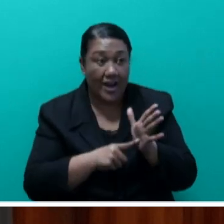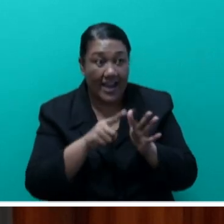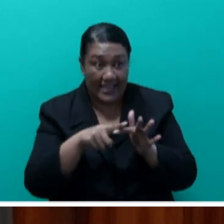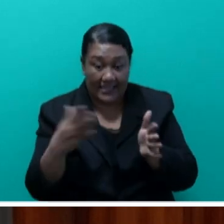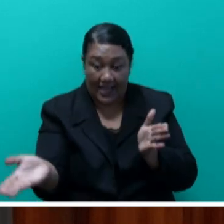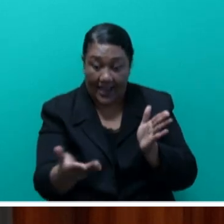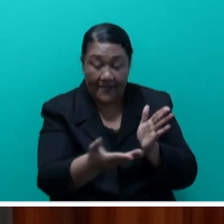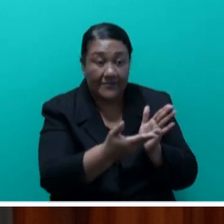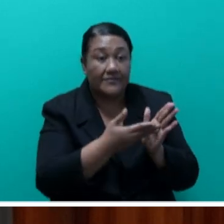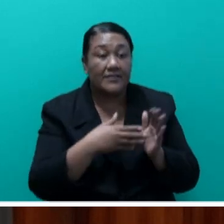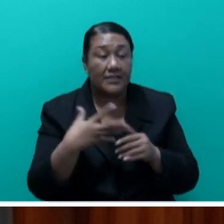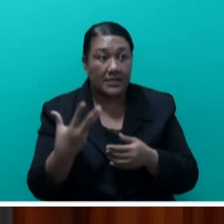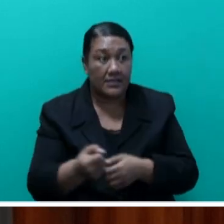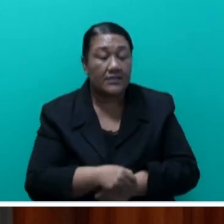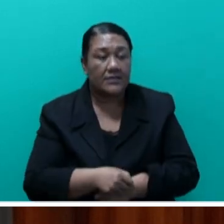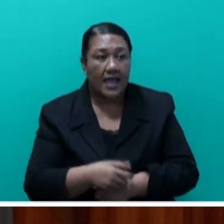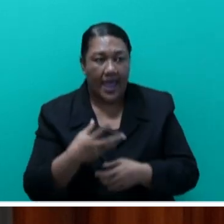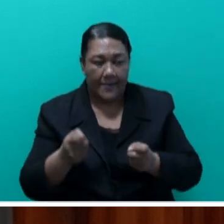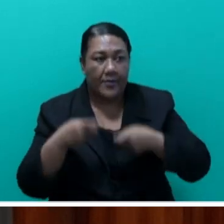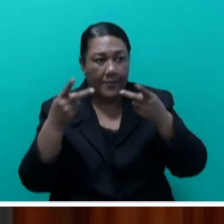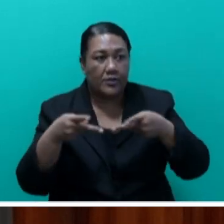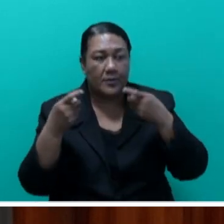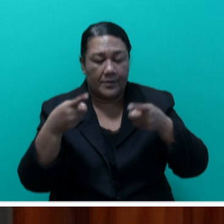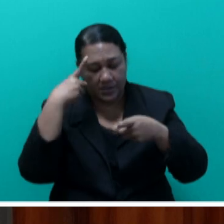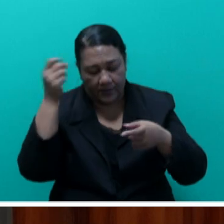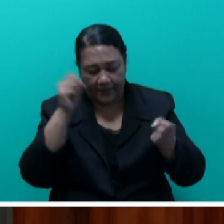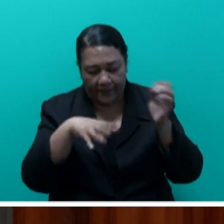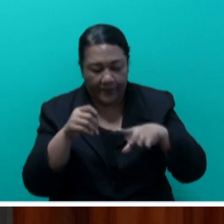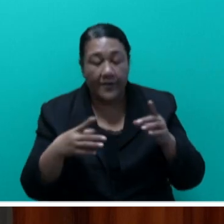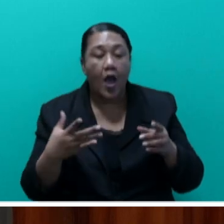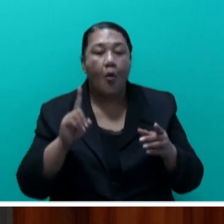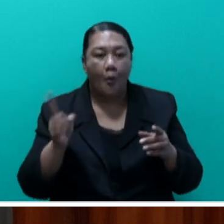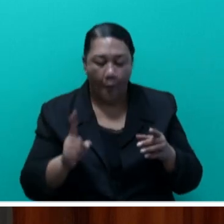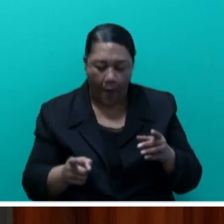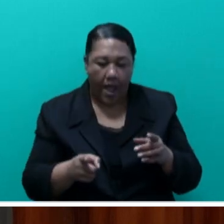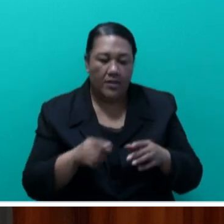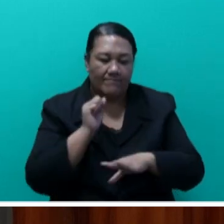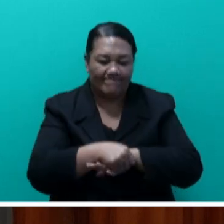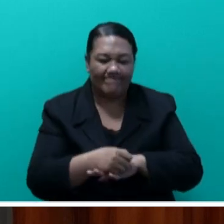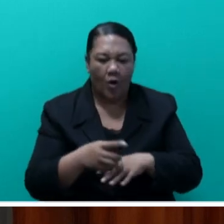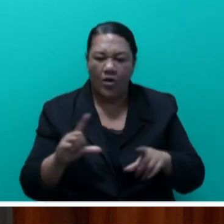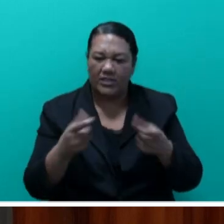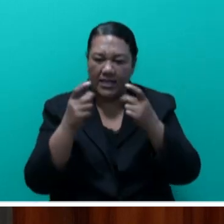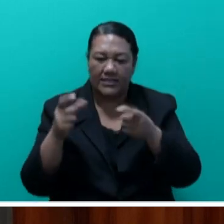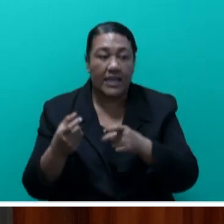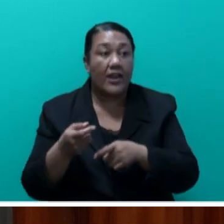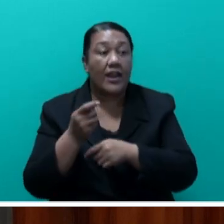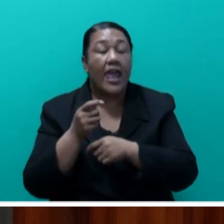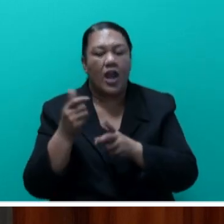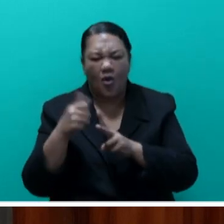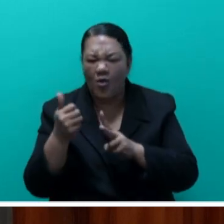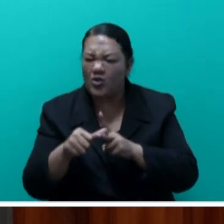culture systems have been proposed as innovative solutions to counter overfishing. Increasing pressure on